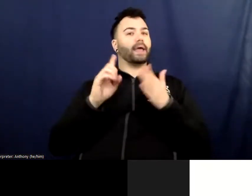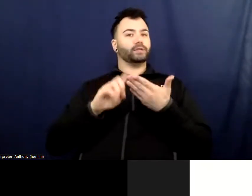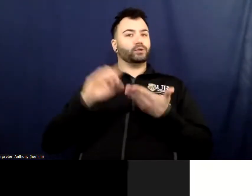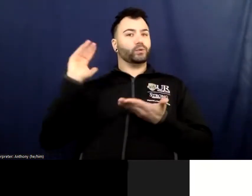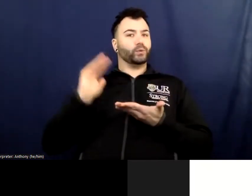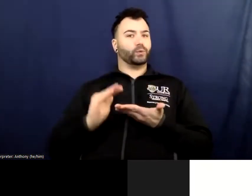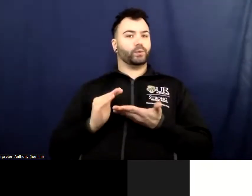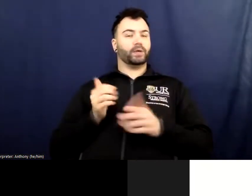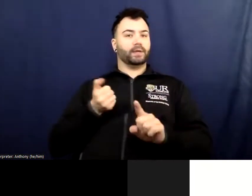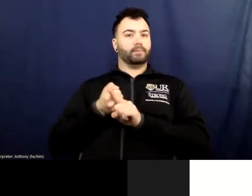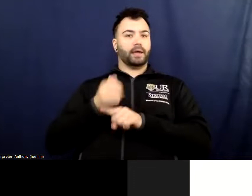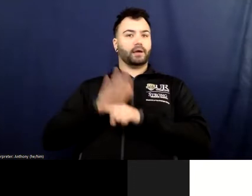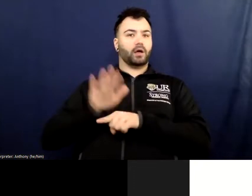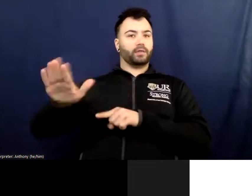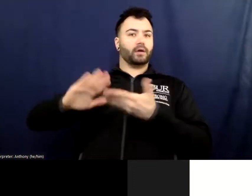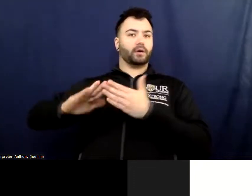Thank you.